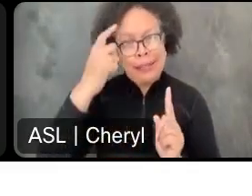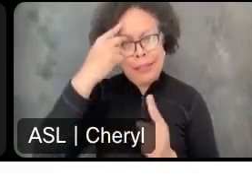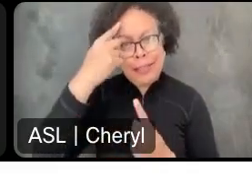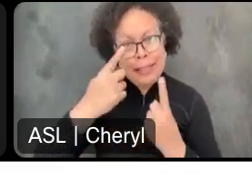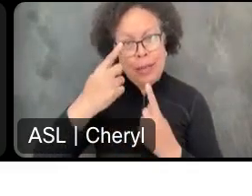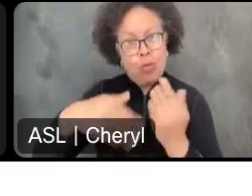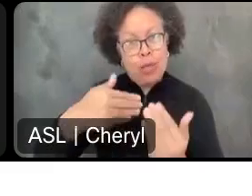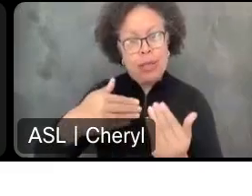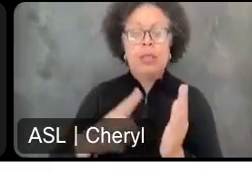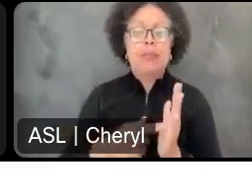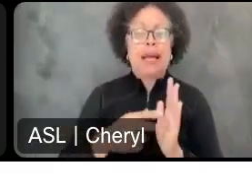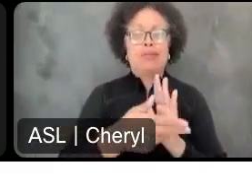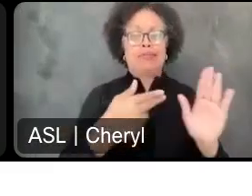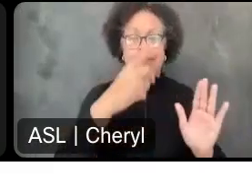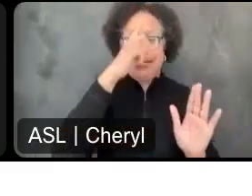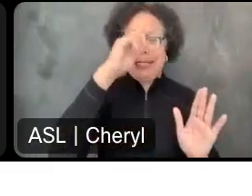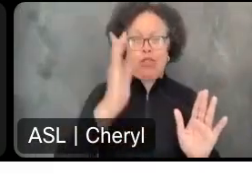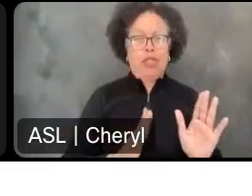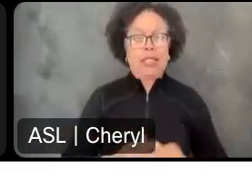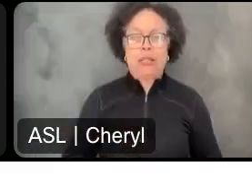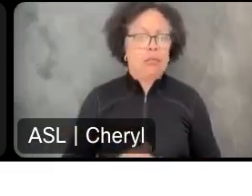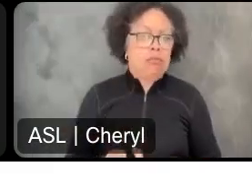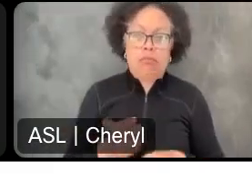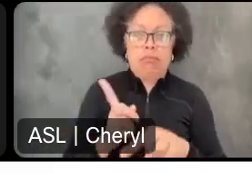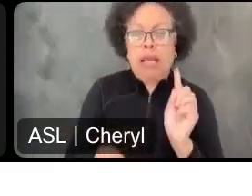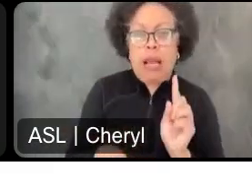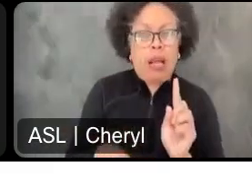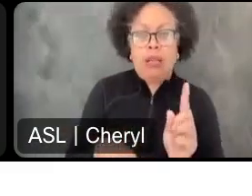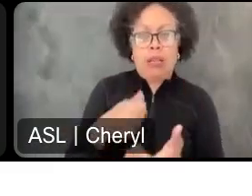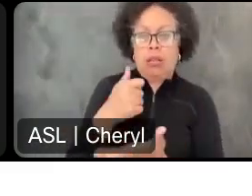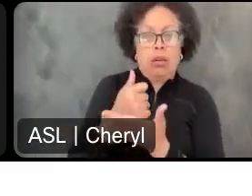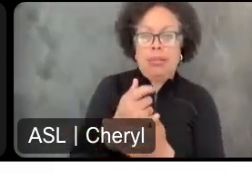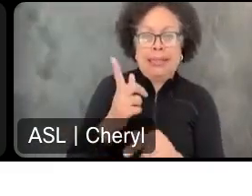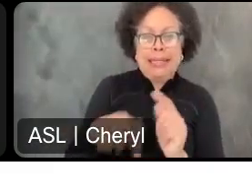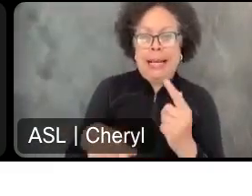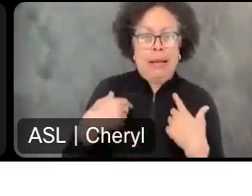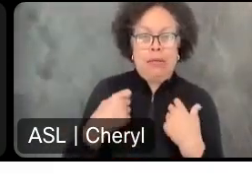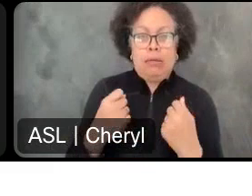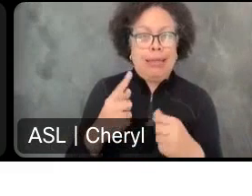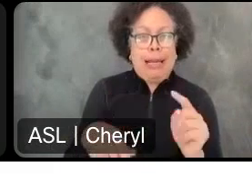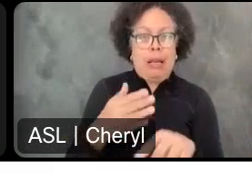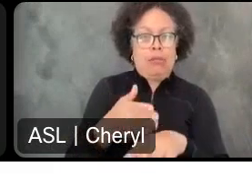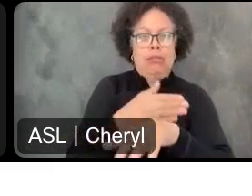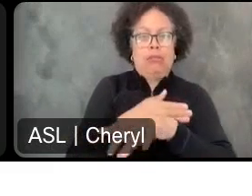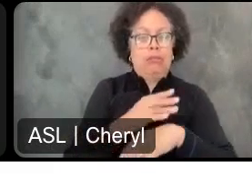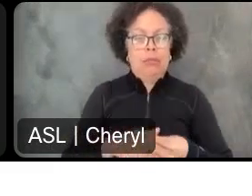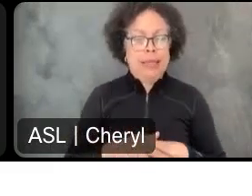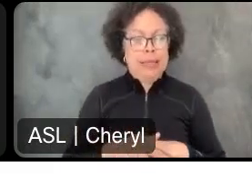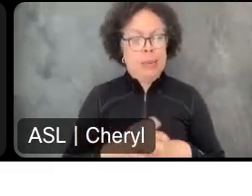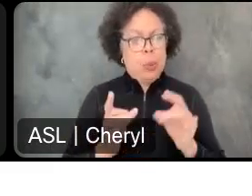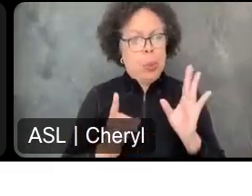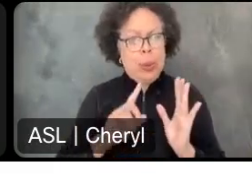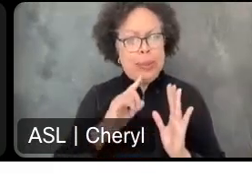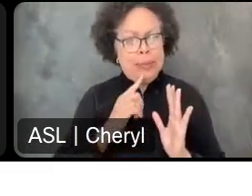schizophrenia and is considered untreatable, unrecoverable, and usually has severe manifestations of